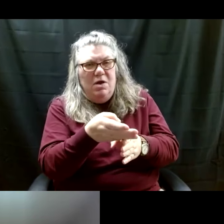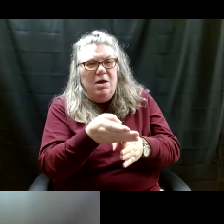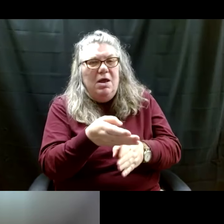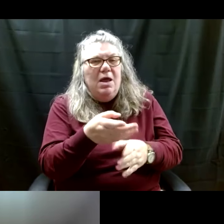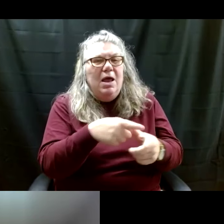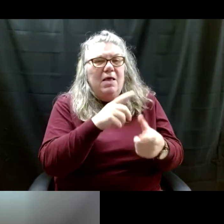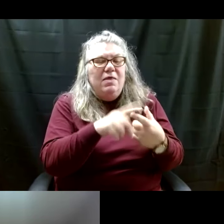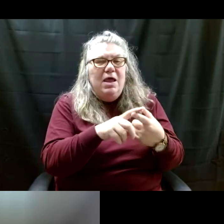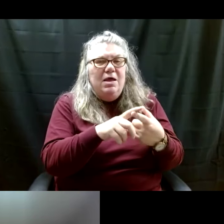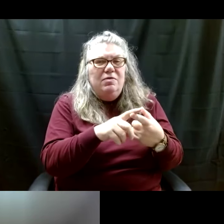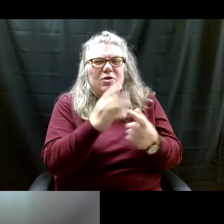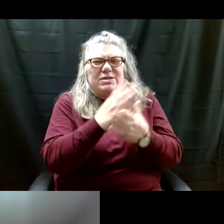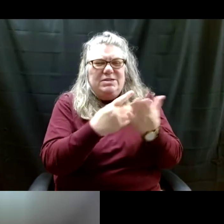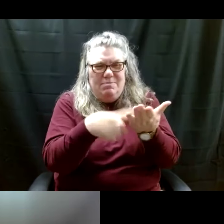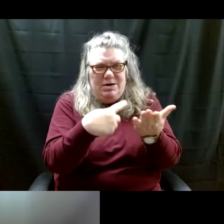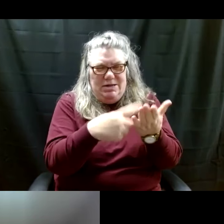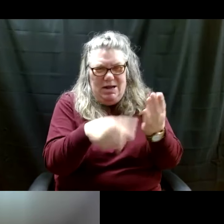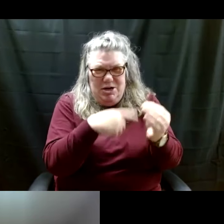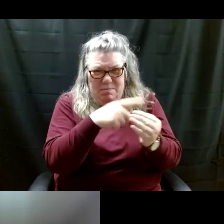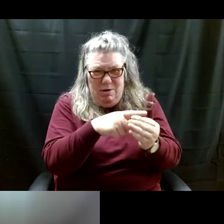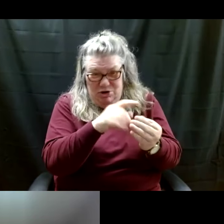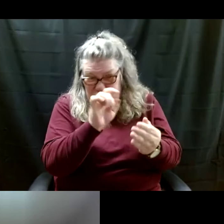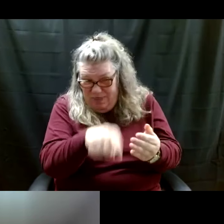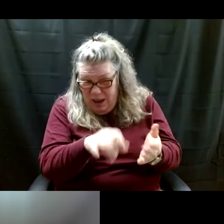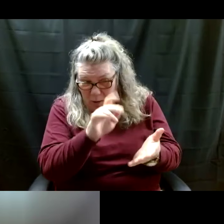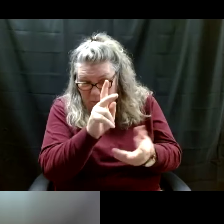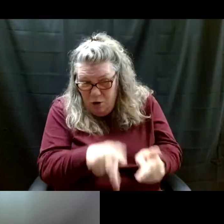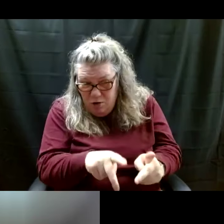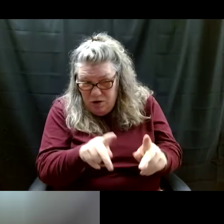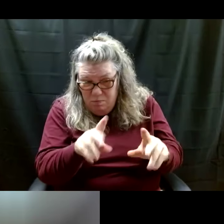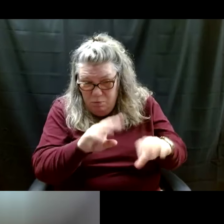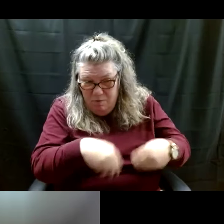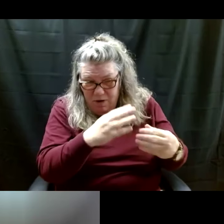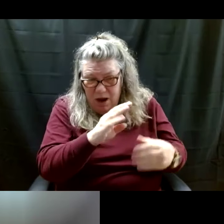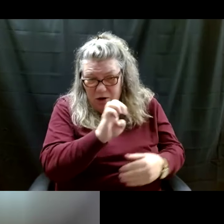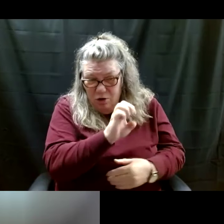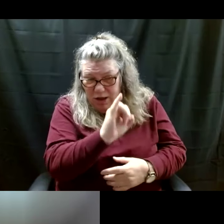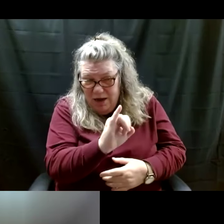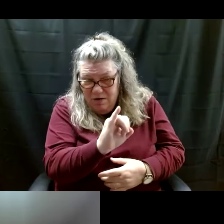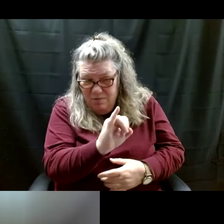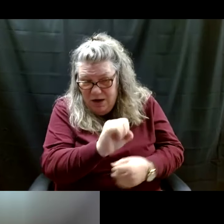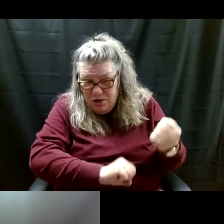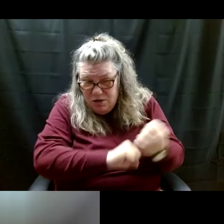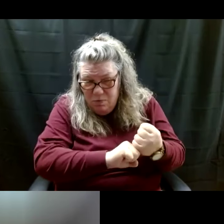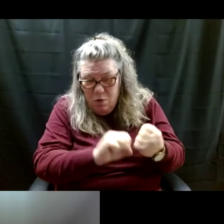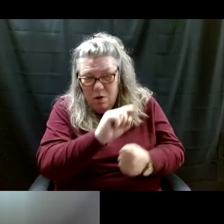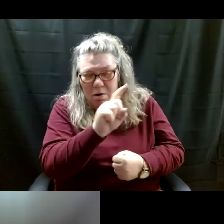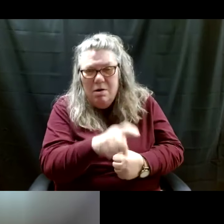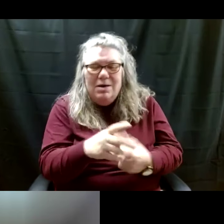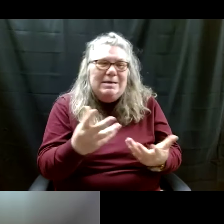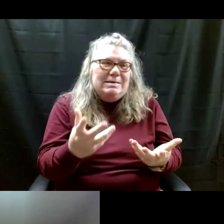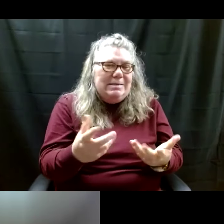And then there's some discussion about whether that person should be doing early intervention. And it's